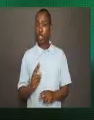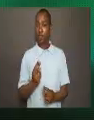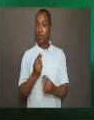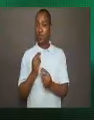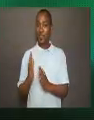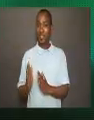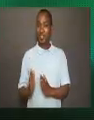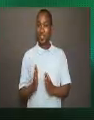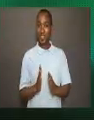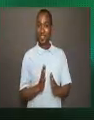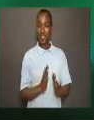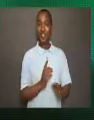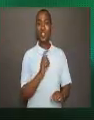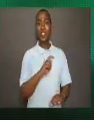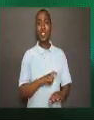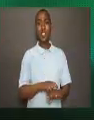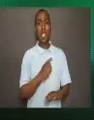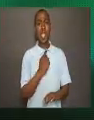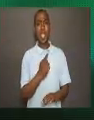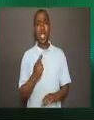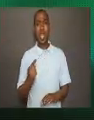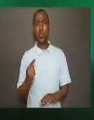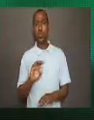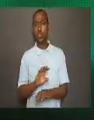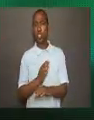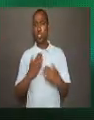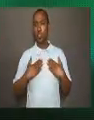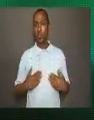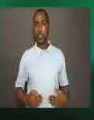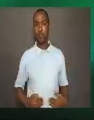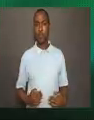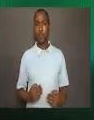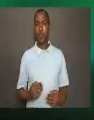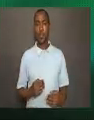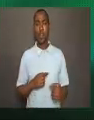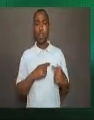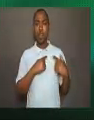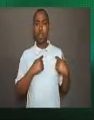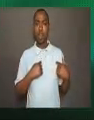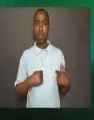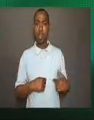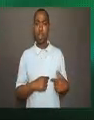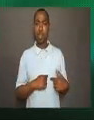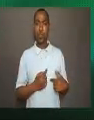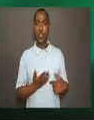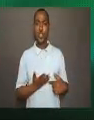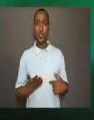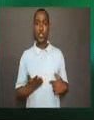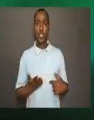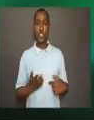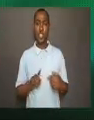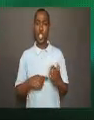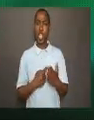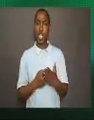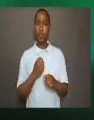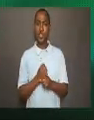to every cell of the body, the heart requires substances to function